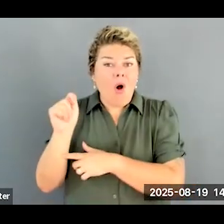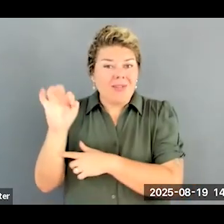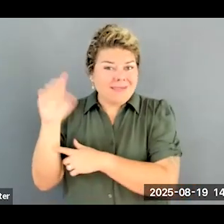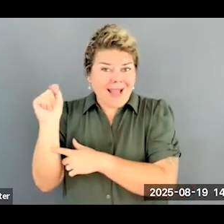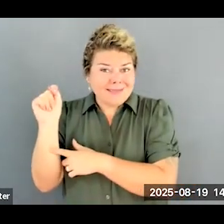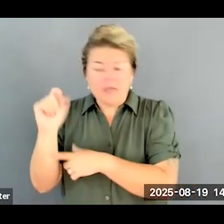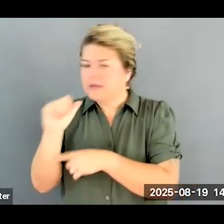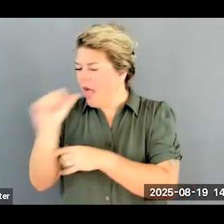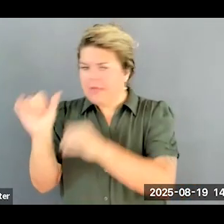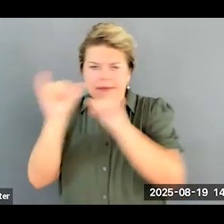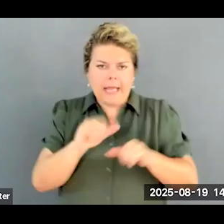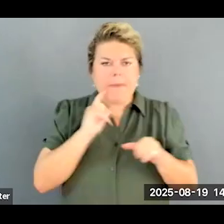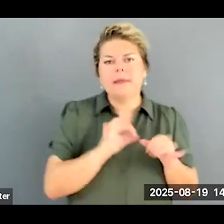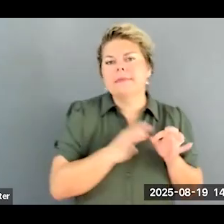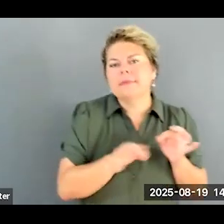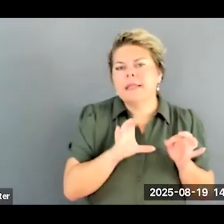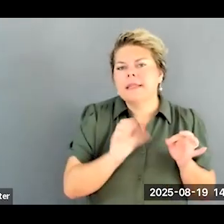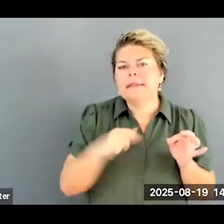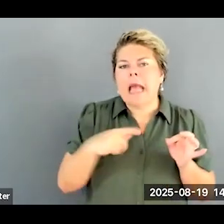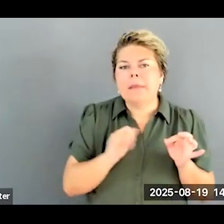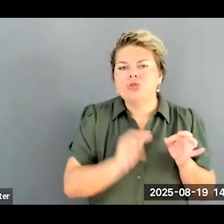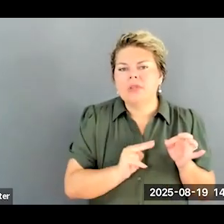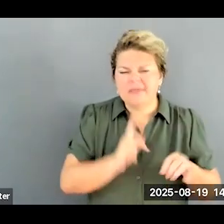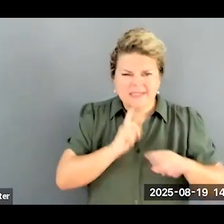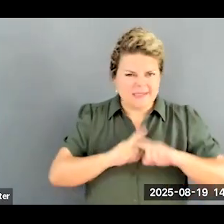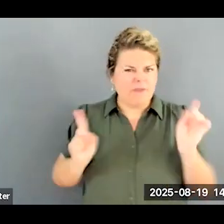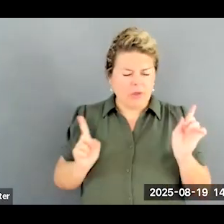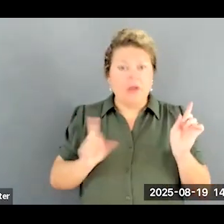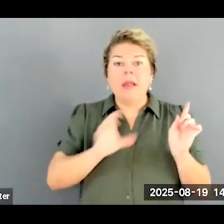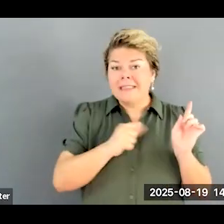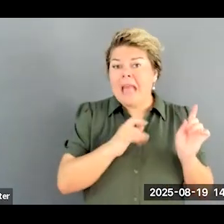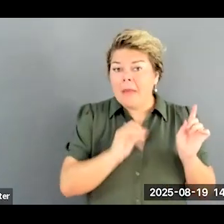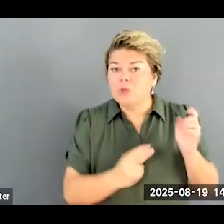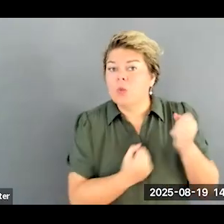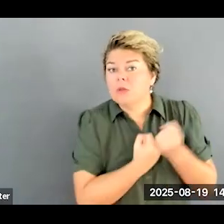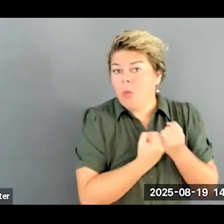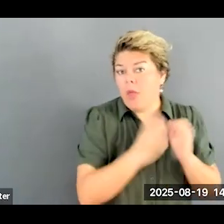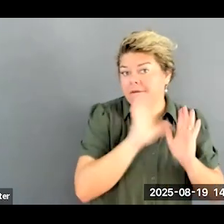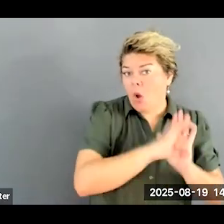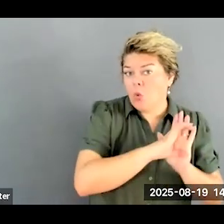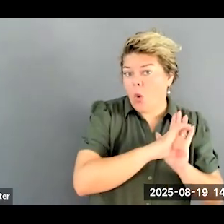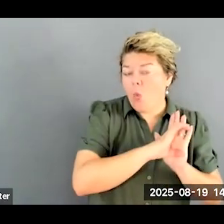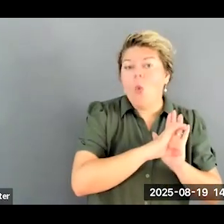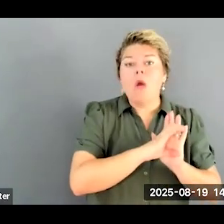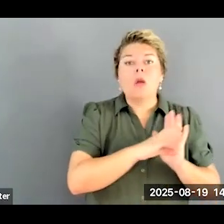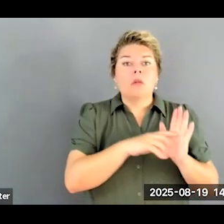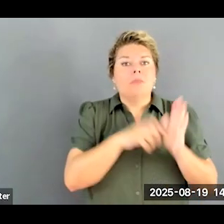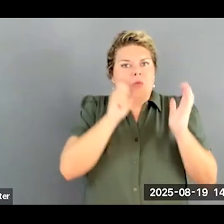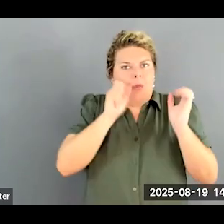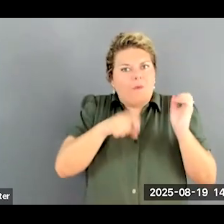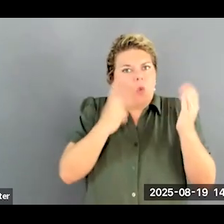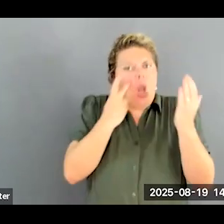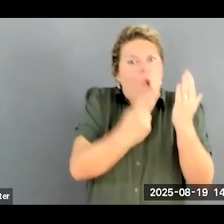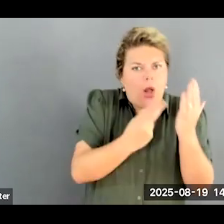photo caption. Captions are typically written to support a photo, and they usually do depend on users being able to see that